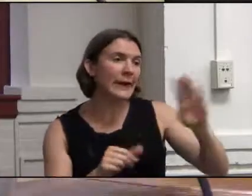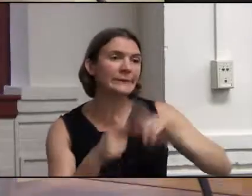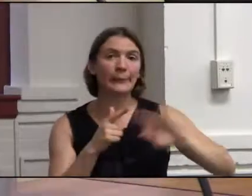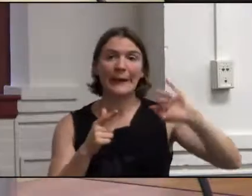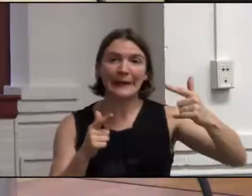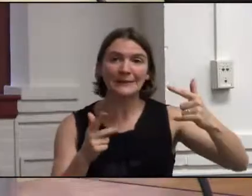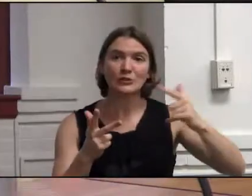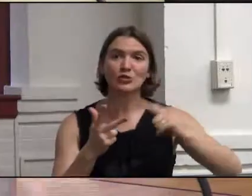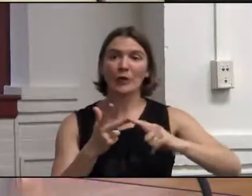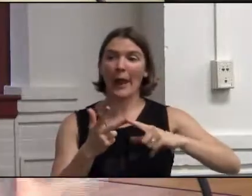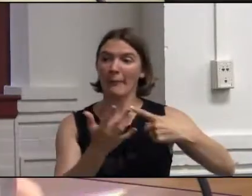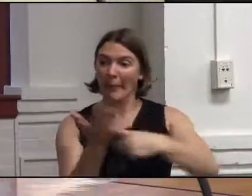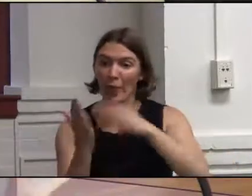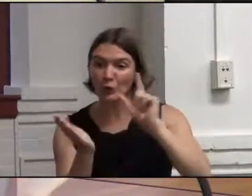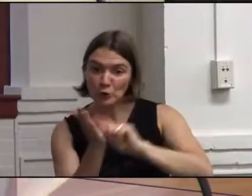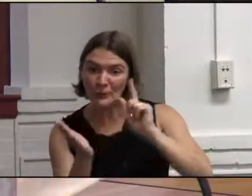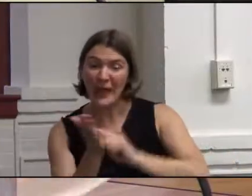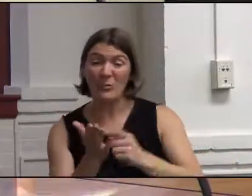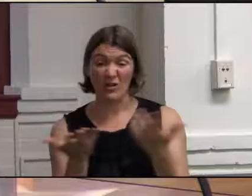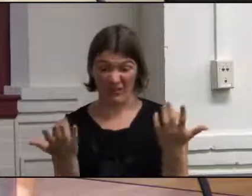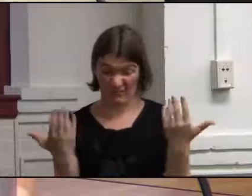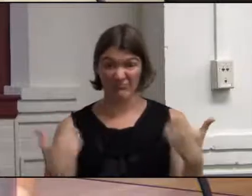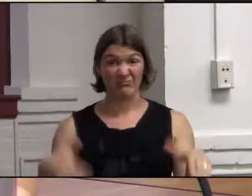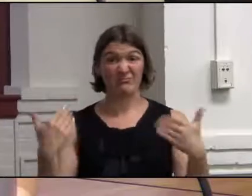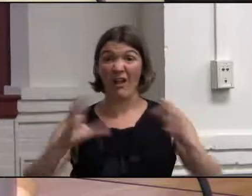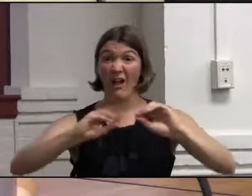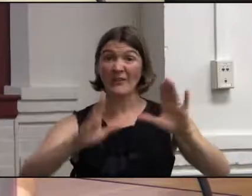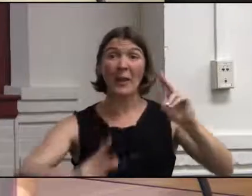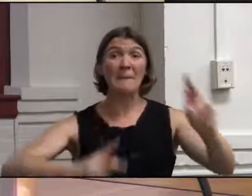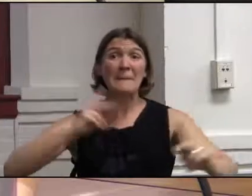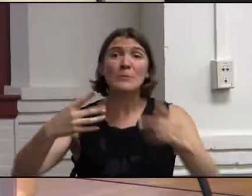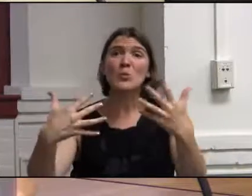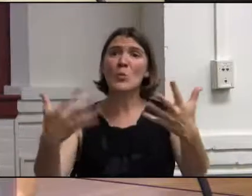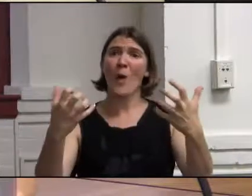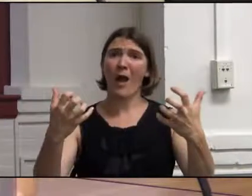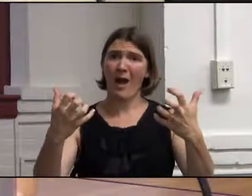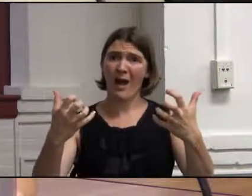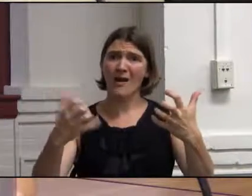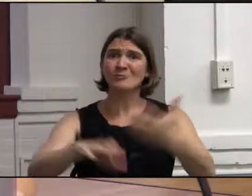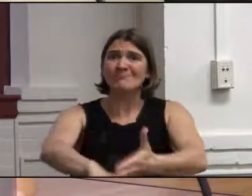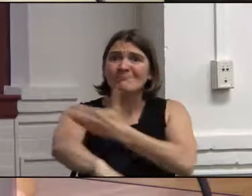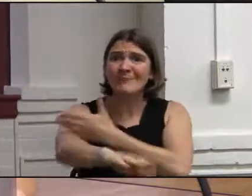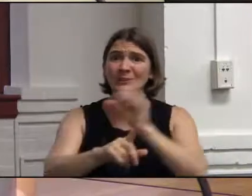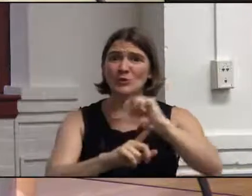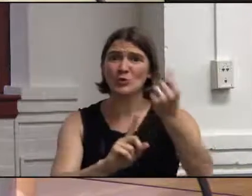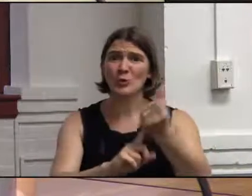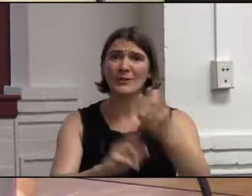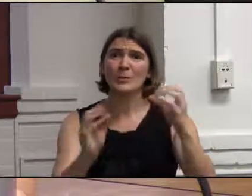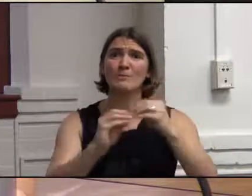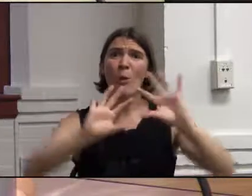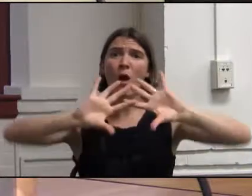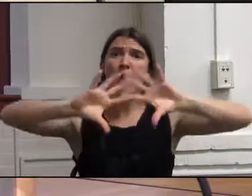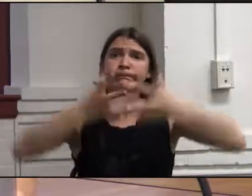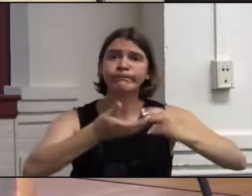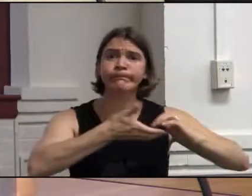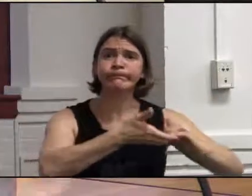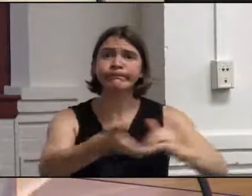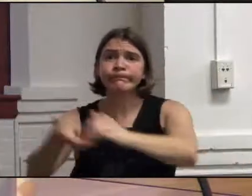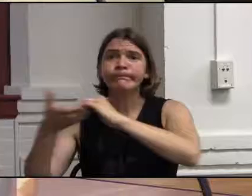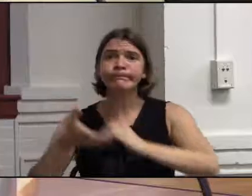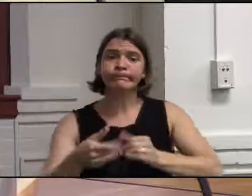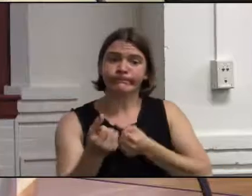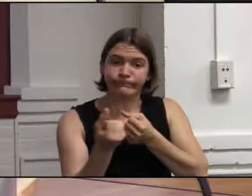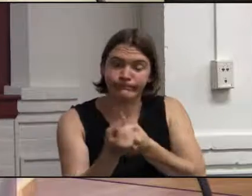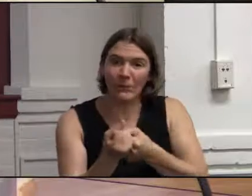and sitting at this table, it's pretty clear that people are really wanting to see that there is holistic, collaborative,